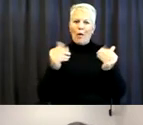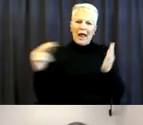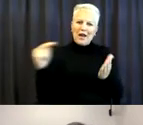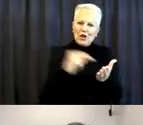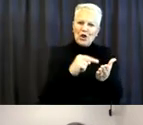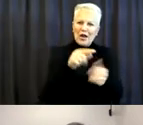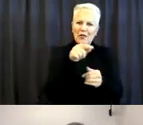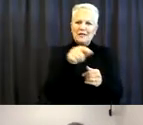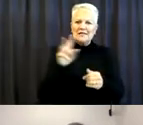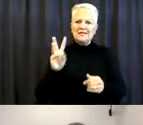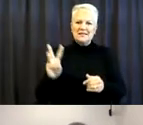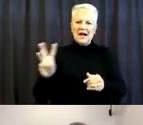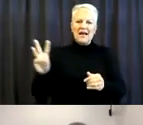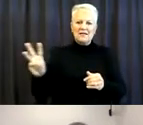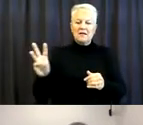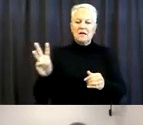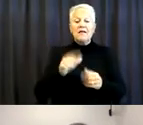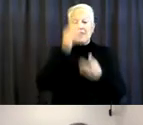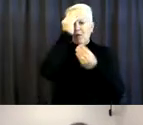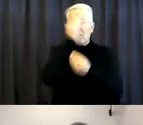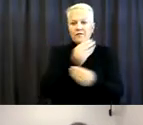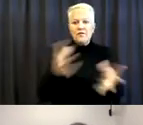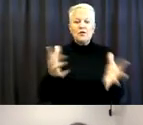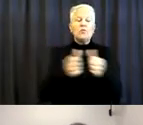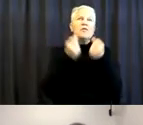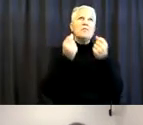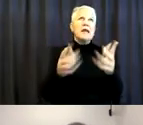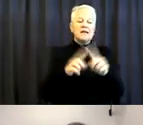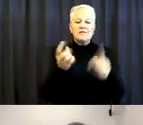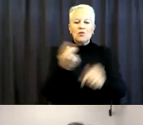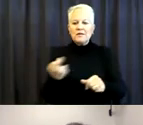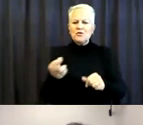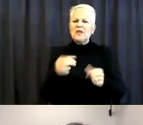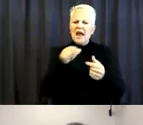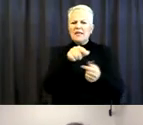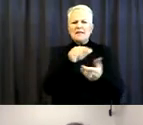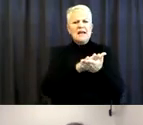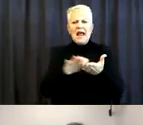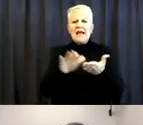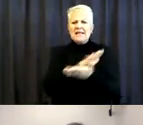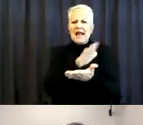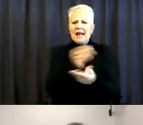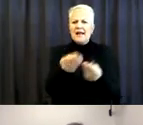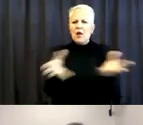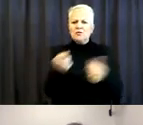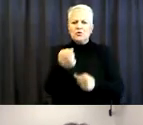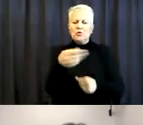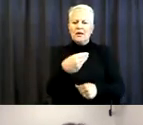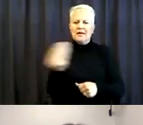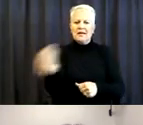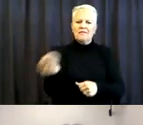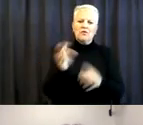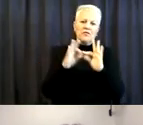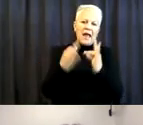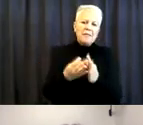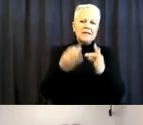this site. It will fill you in on so many resources, nice handouts that you can give to families